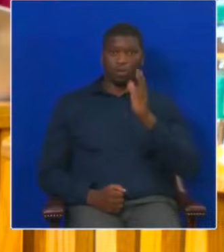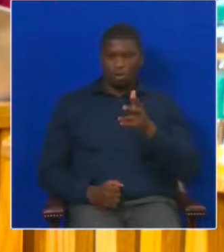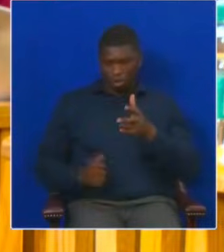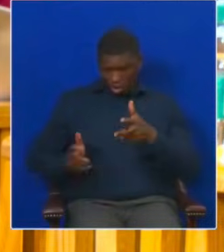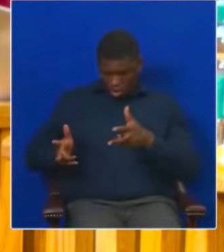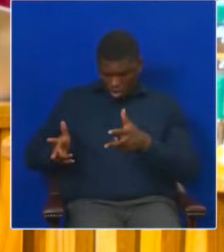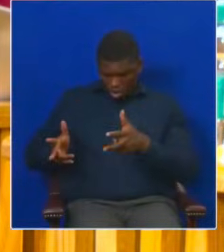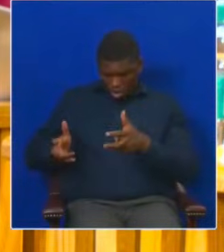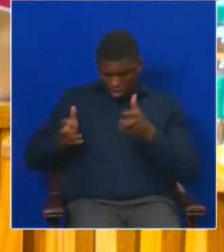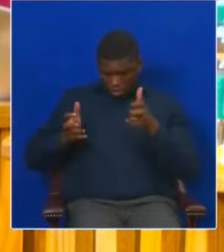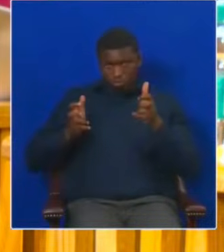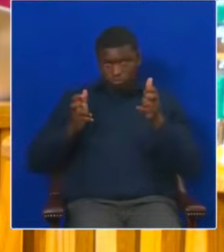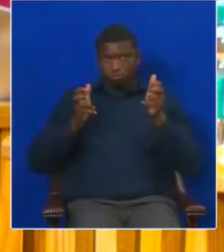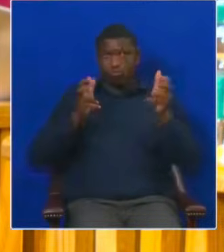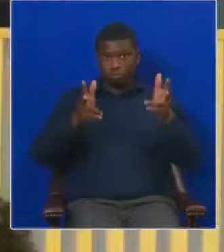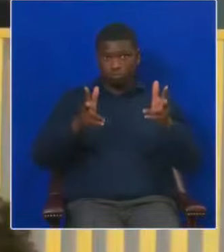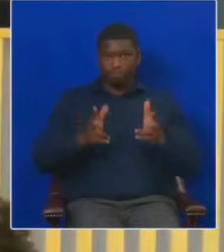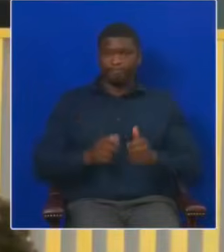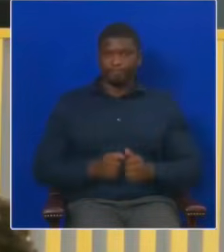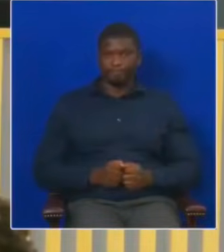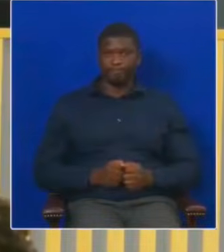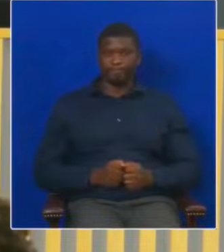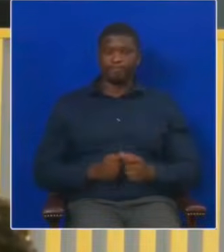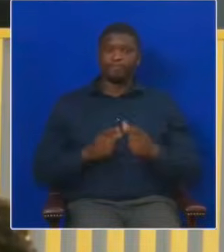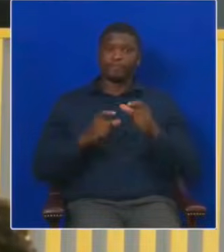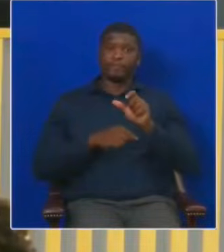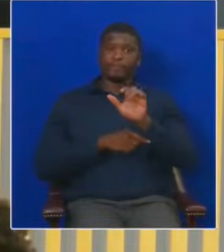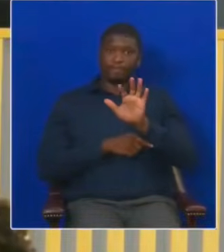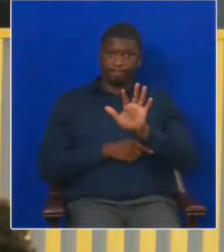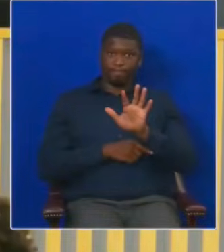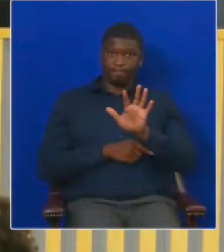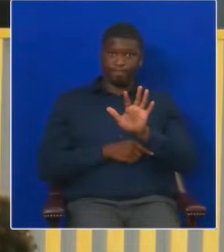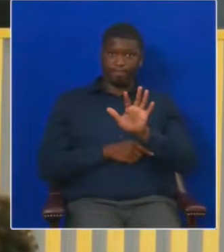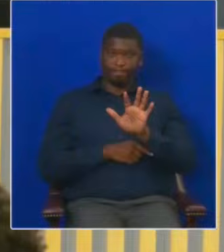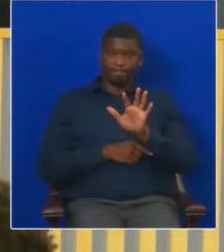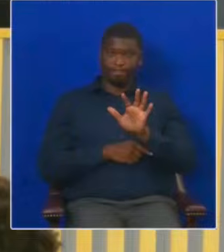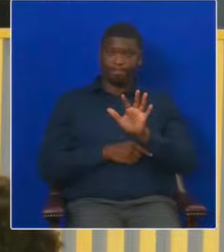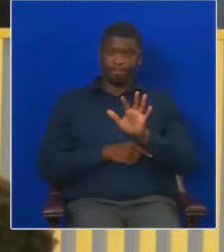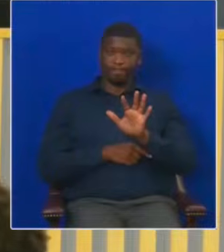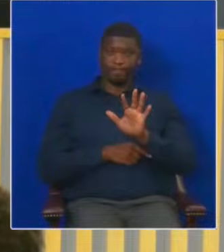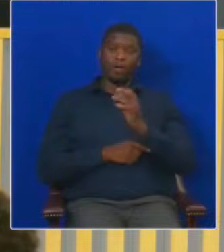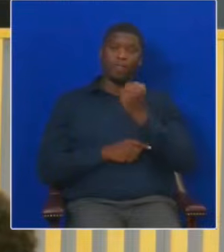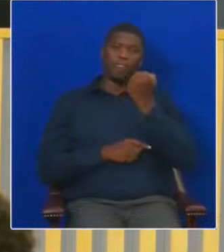Paragraph Perhaps 5 can we- says, I then informed Mr. Madlanga Witness C, that I was being...